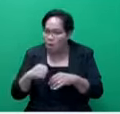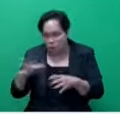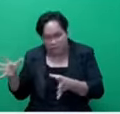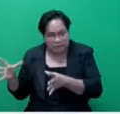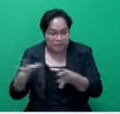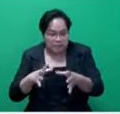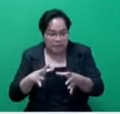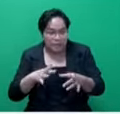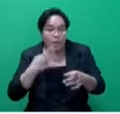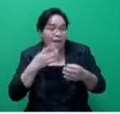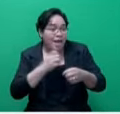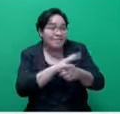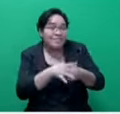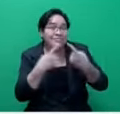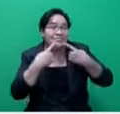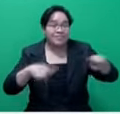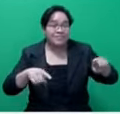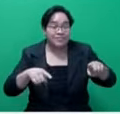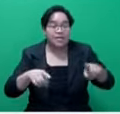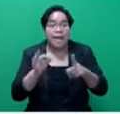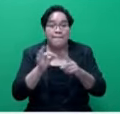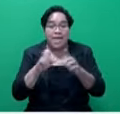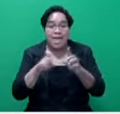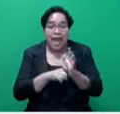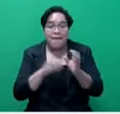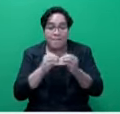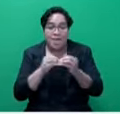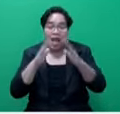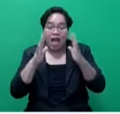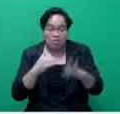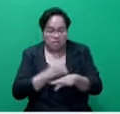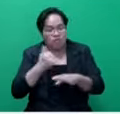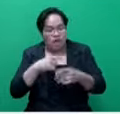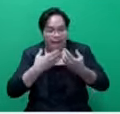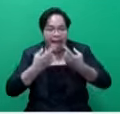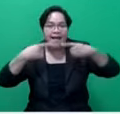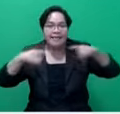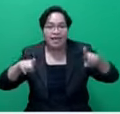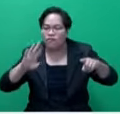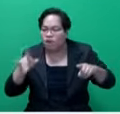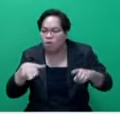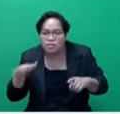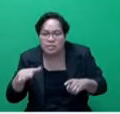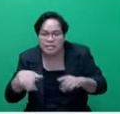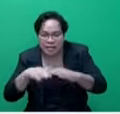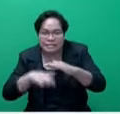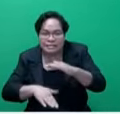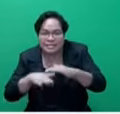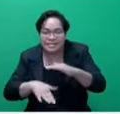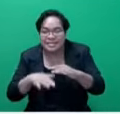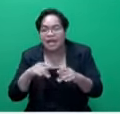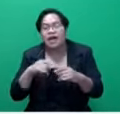declared, the Housing Authority and PRB announced relief packages to their customers and tenants. We also worked with